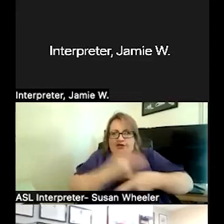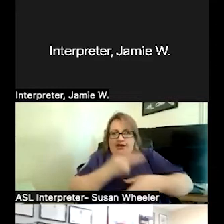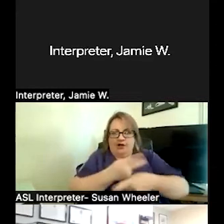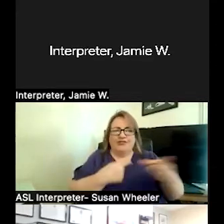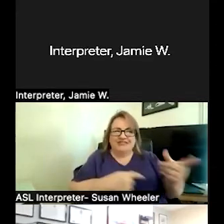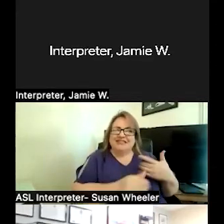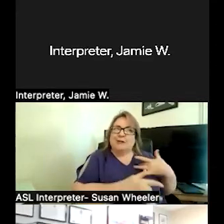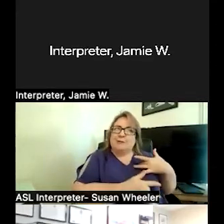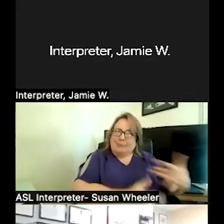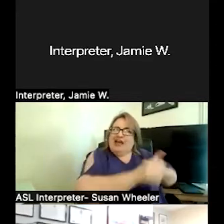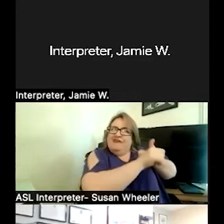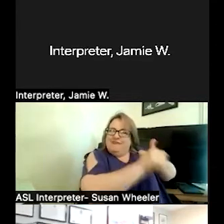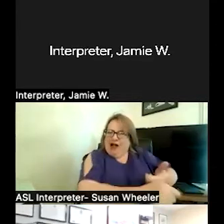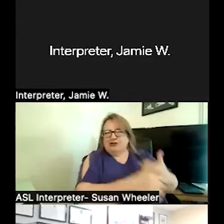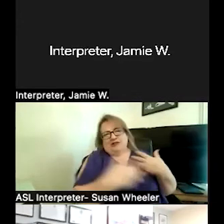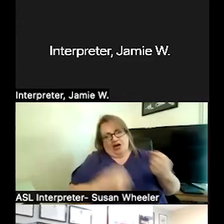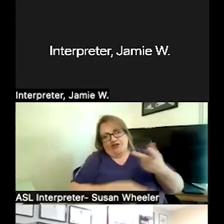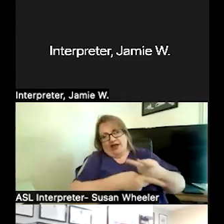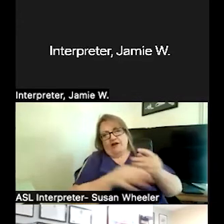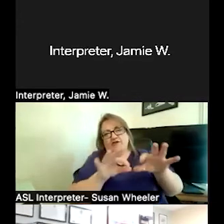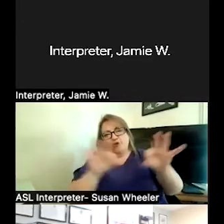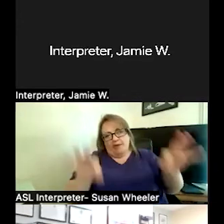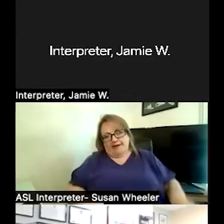follows a healthcare format. Next.